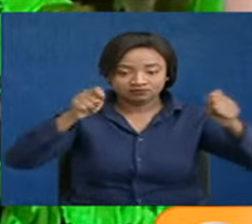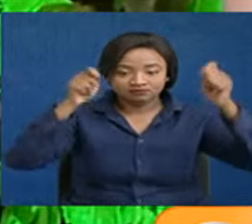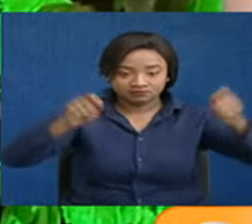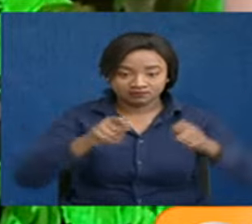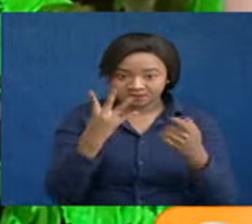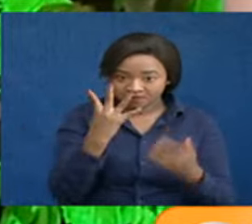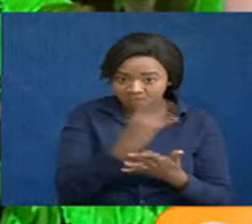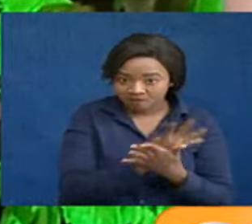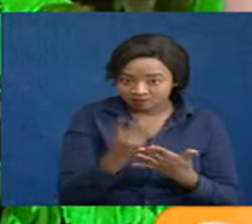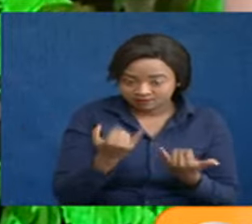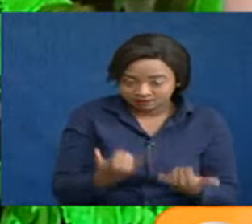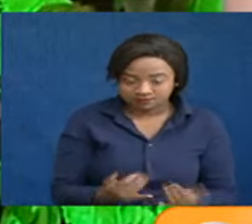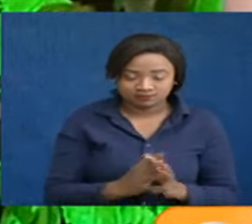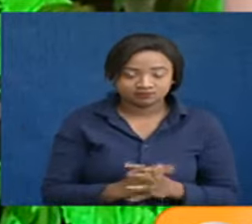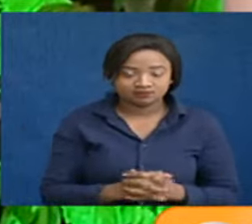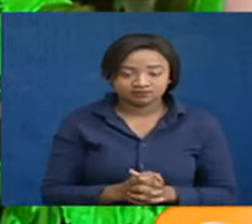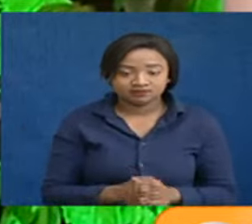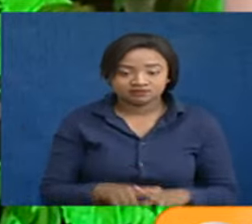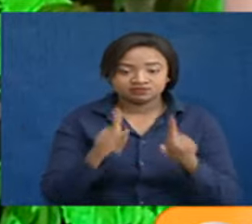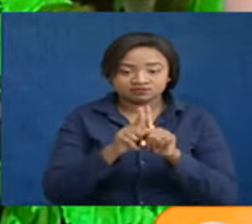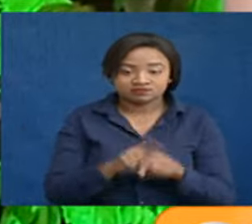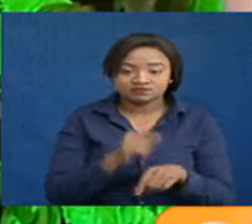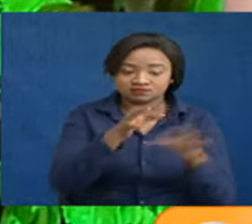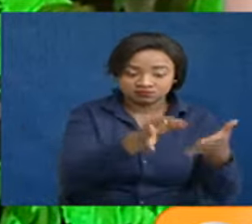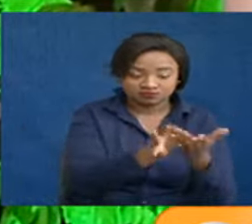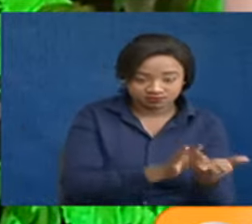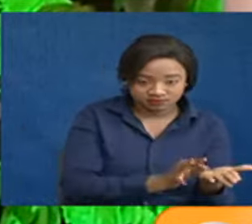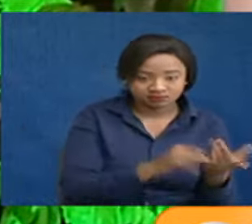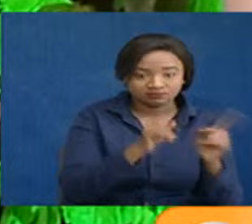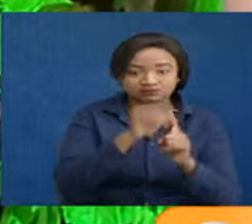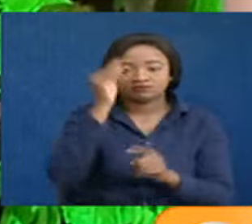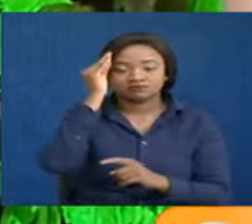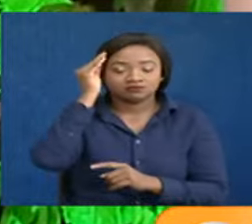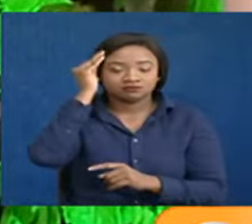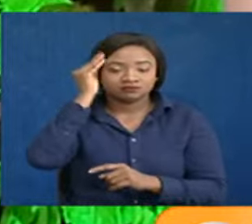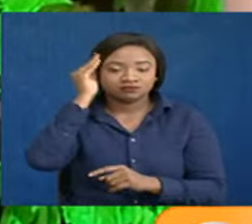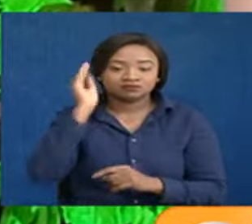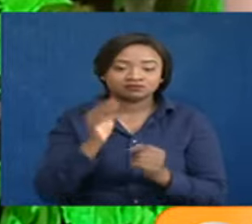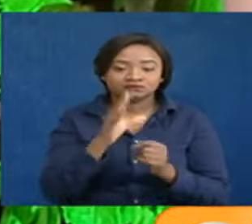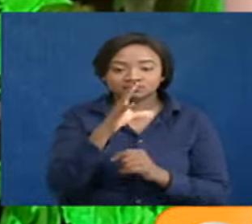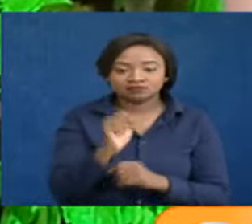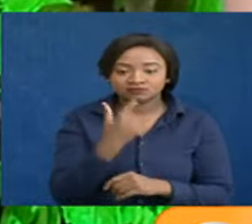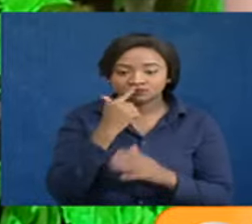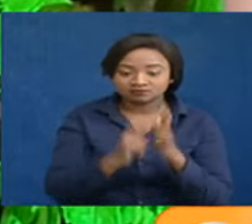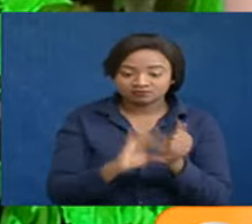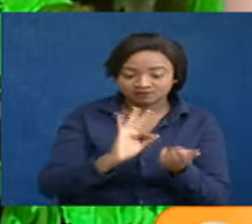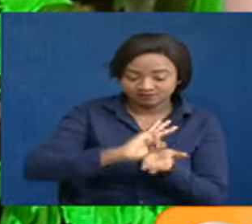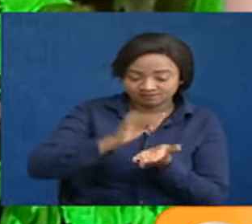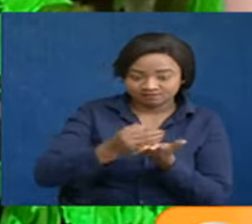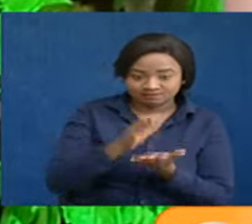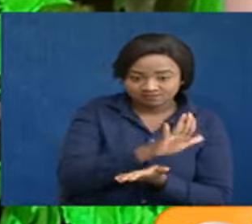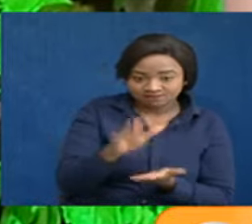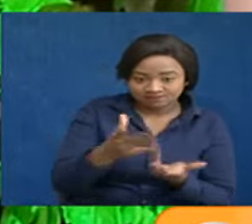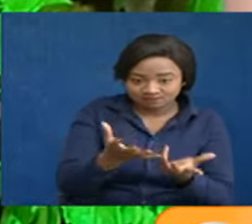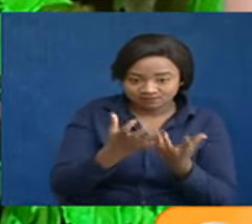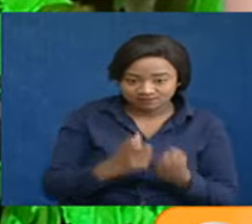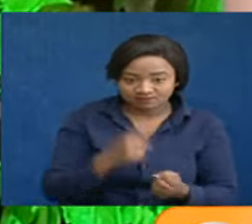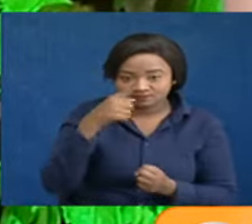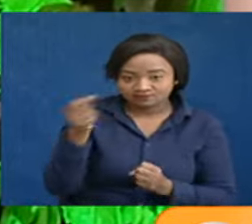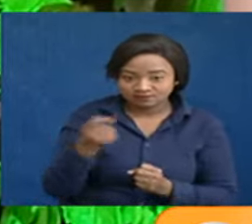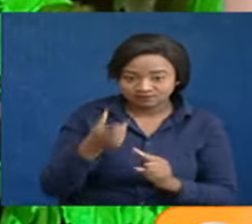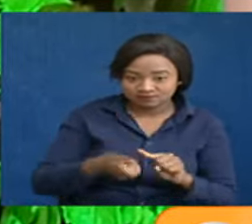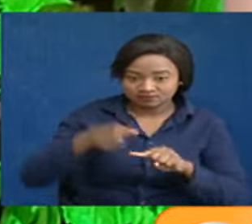action despite assurances by both Treasury and Education Cabinet Secretary that the required funds needed for their salaries increment and recruitment